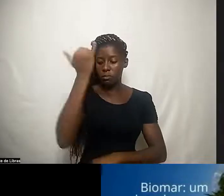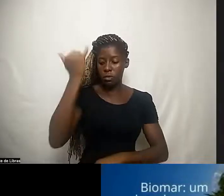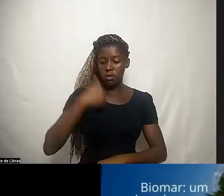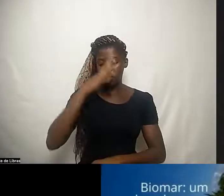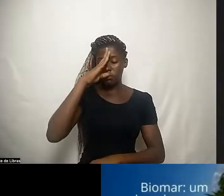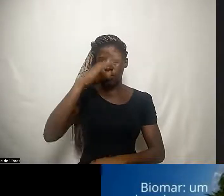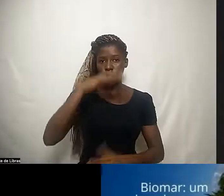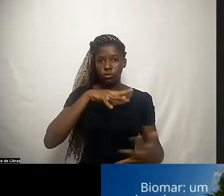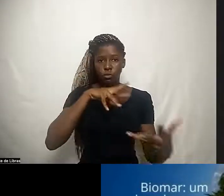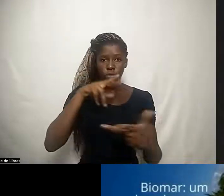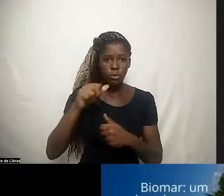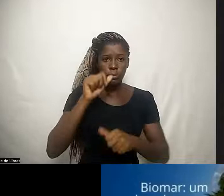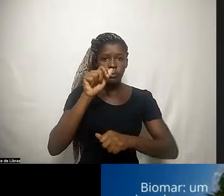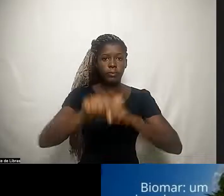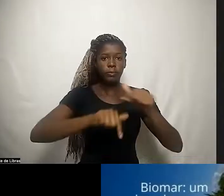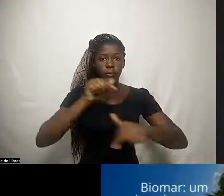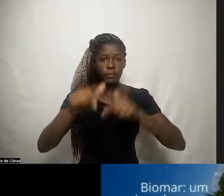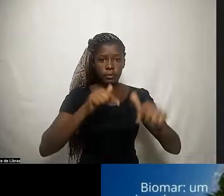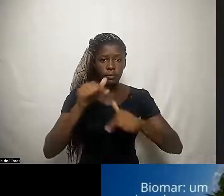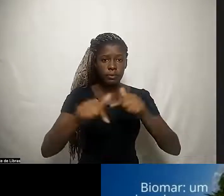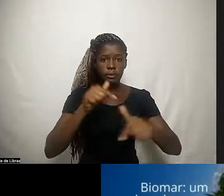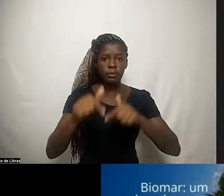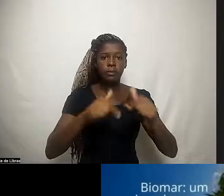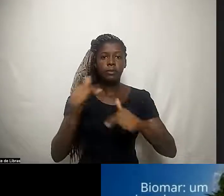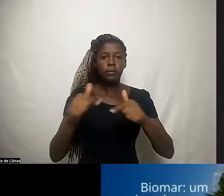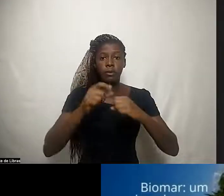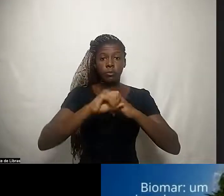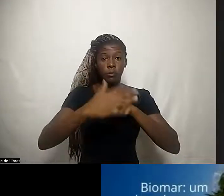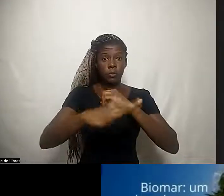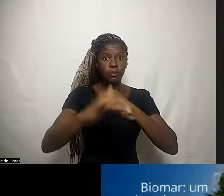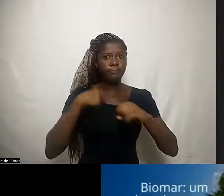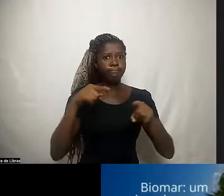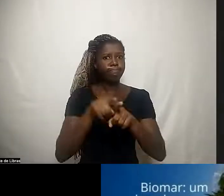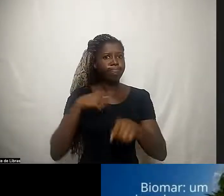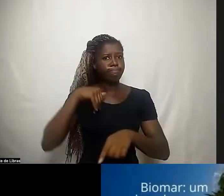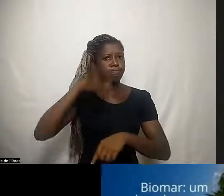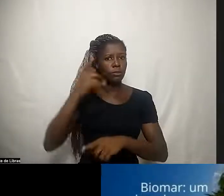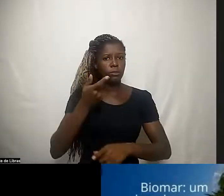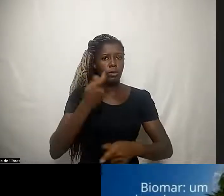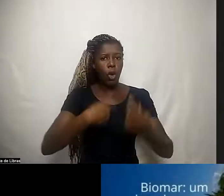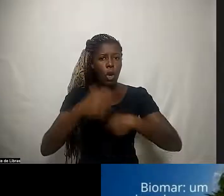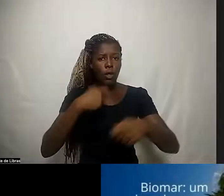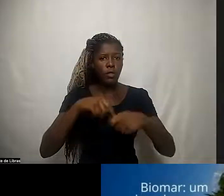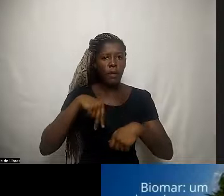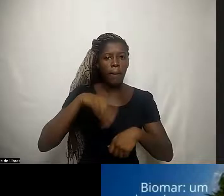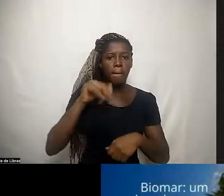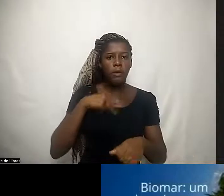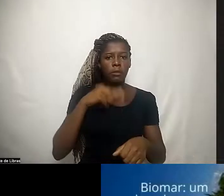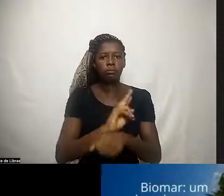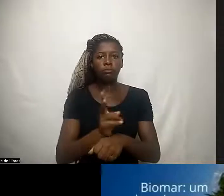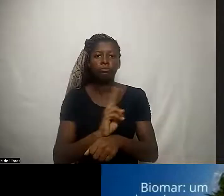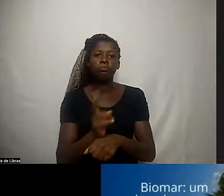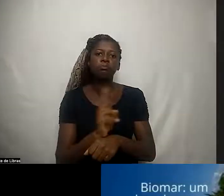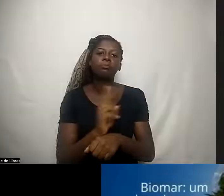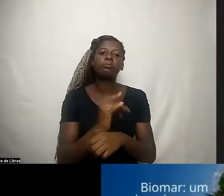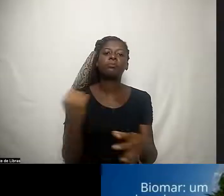biggest company in the world that gets its wealth from the ocean and one of the companies